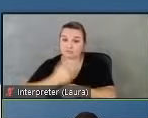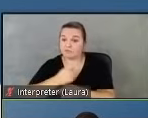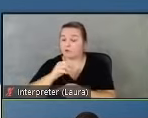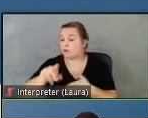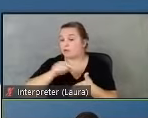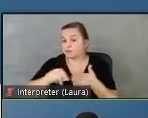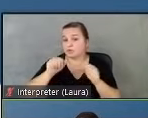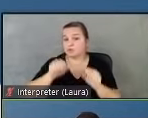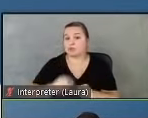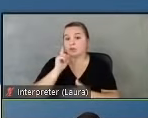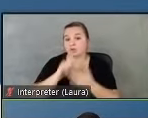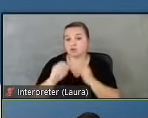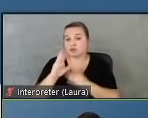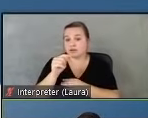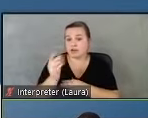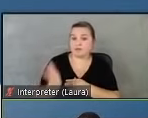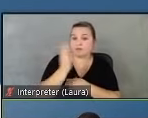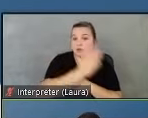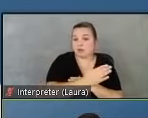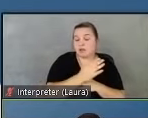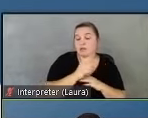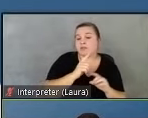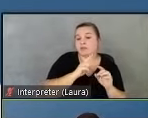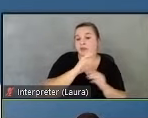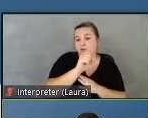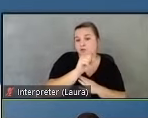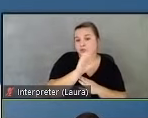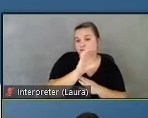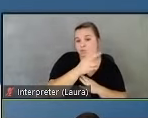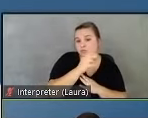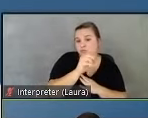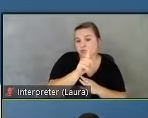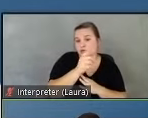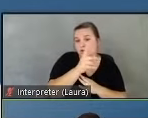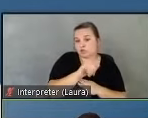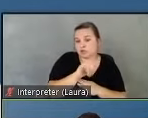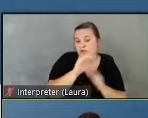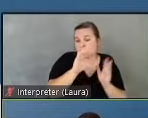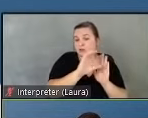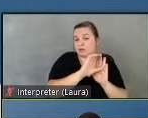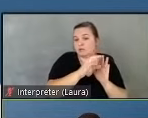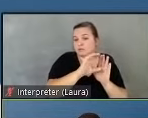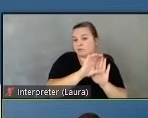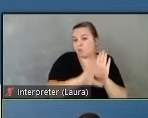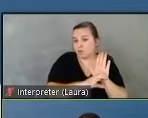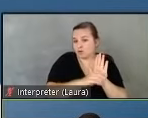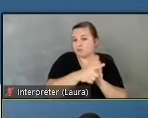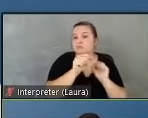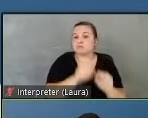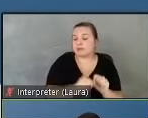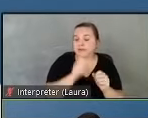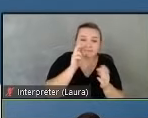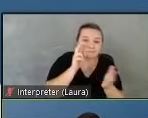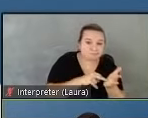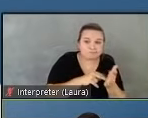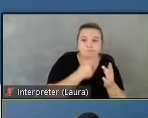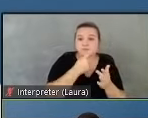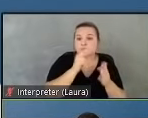you can check back into the Schoology course and access all of the recordings and resources for the other sessions you did not